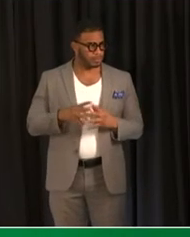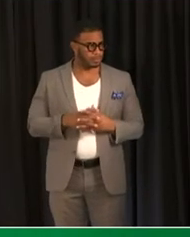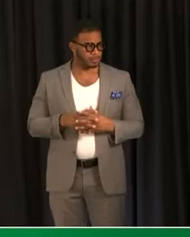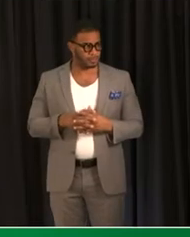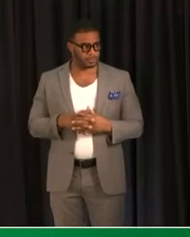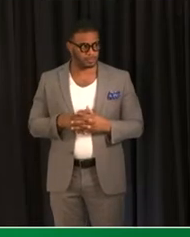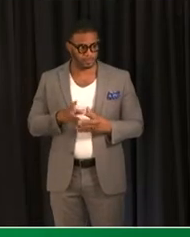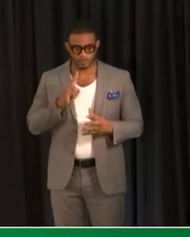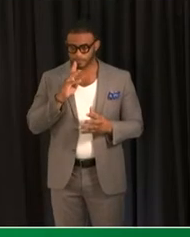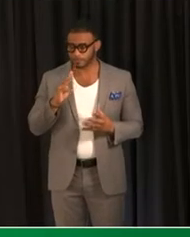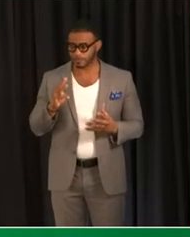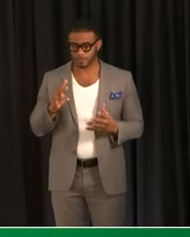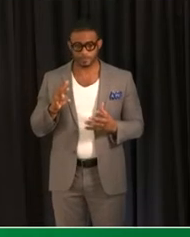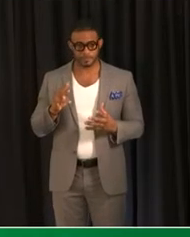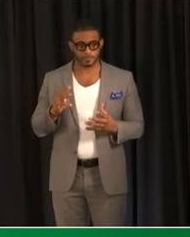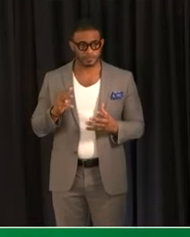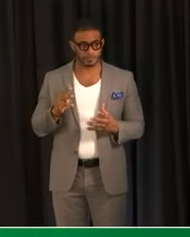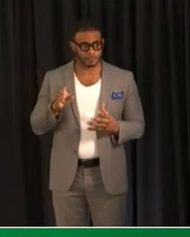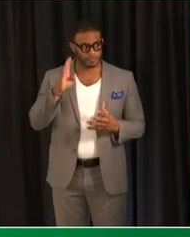Awesome.